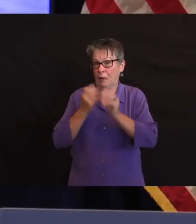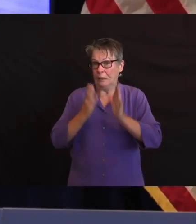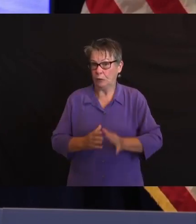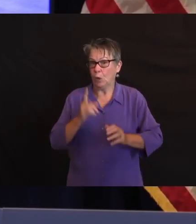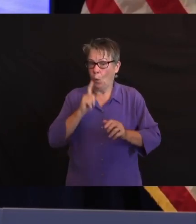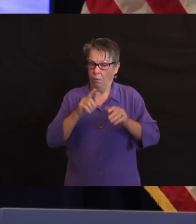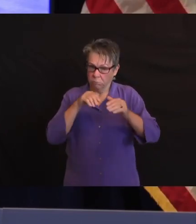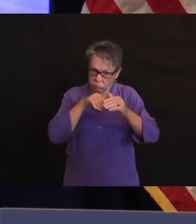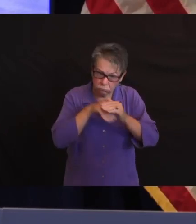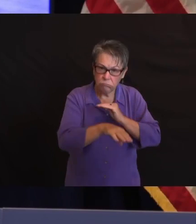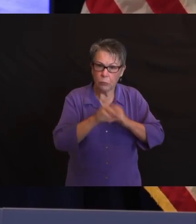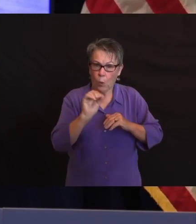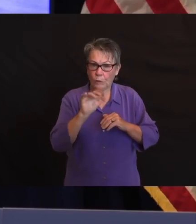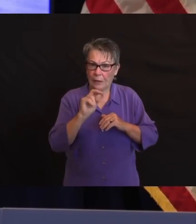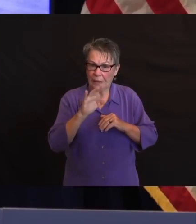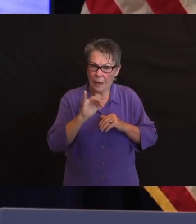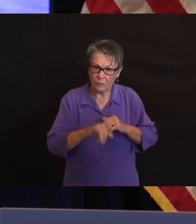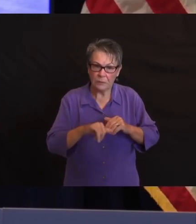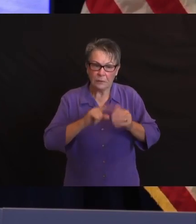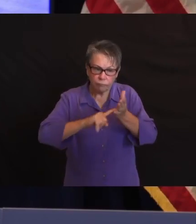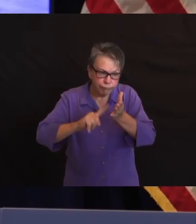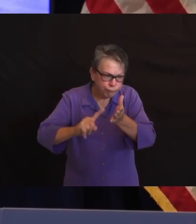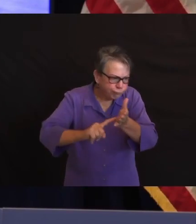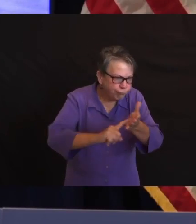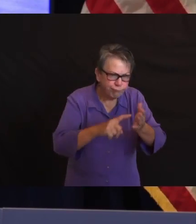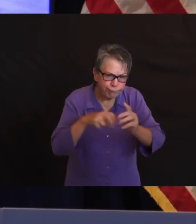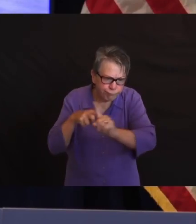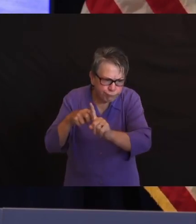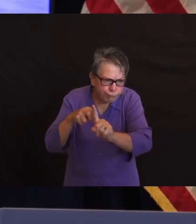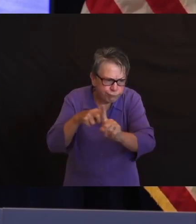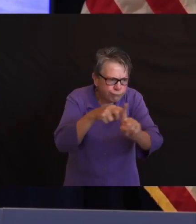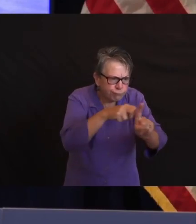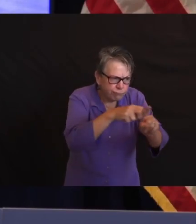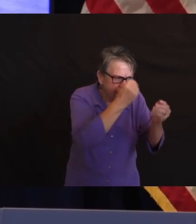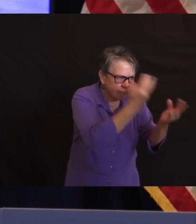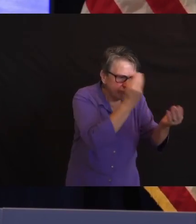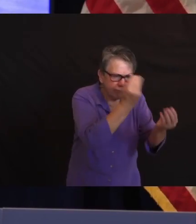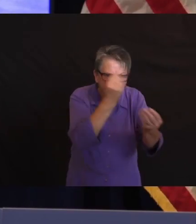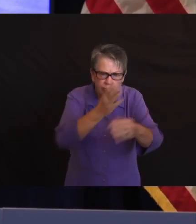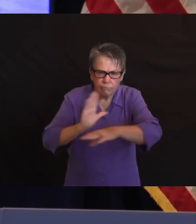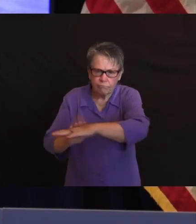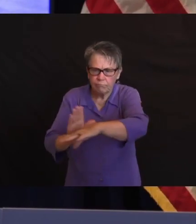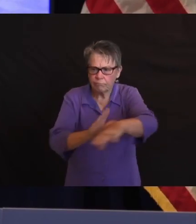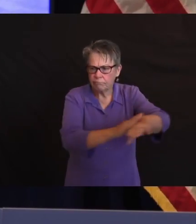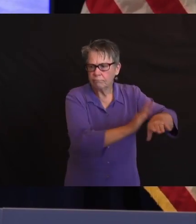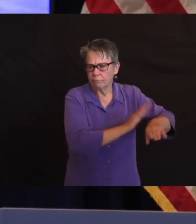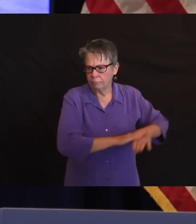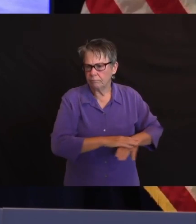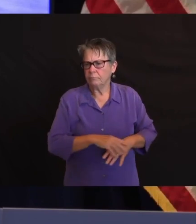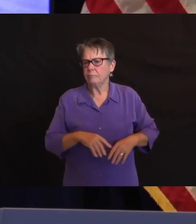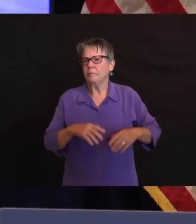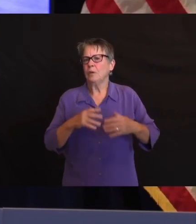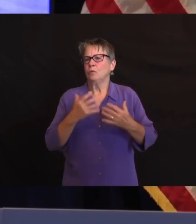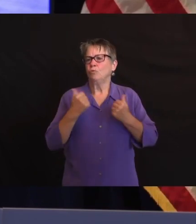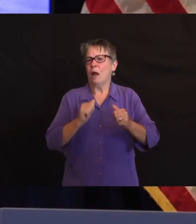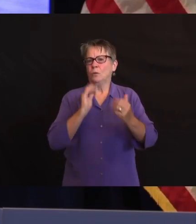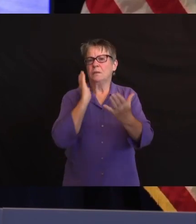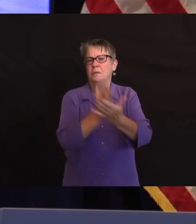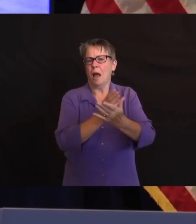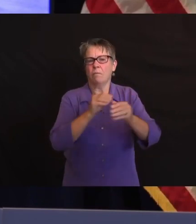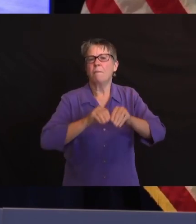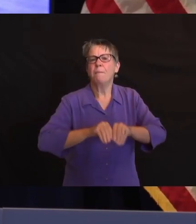capacity is to contain the transmission of the virus in that county. Also, we continue to monitor cases closely